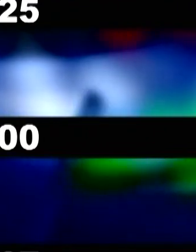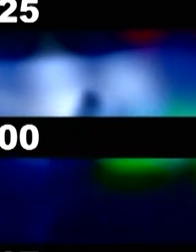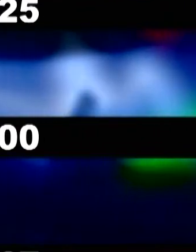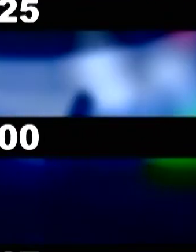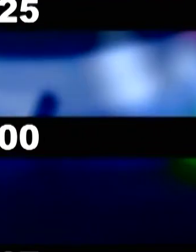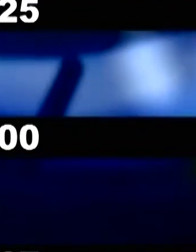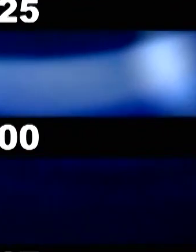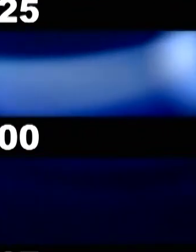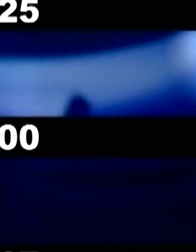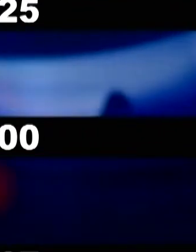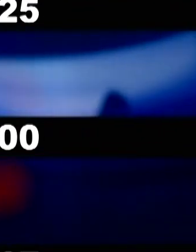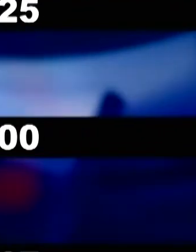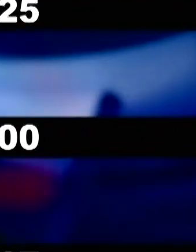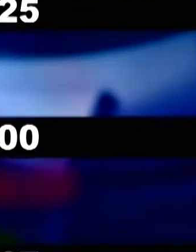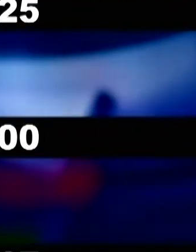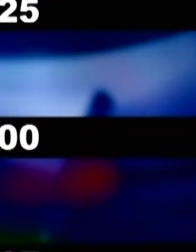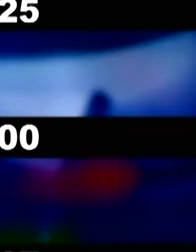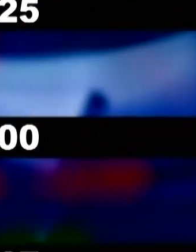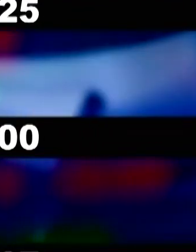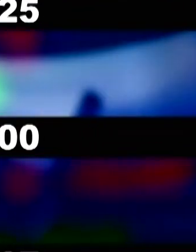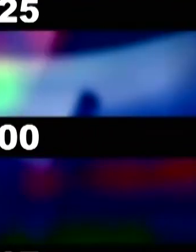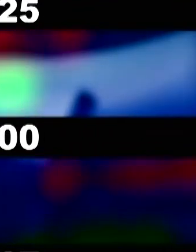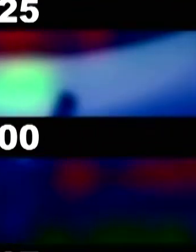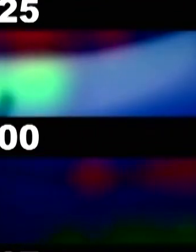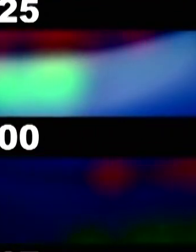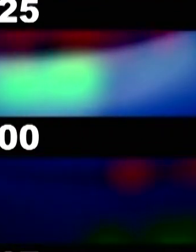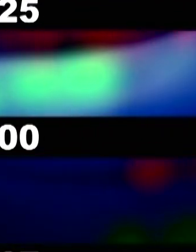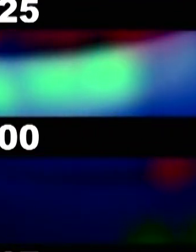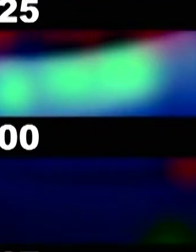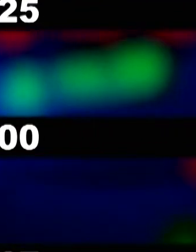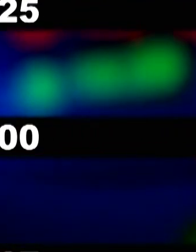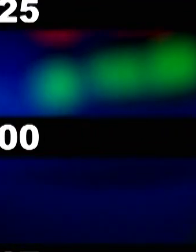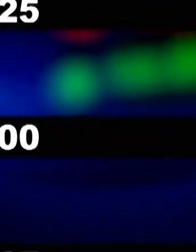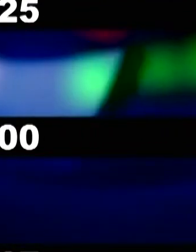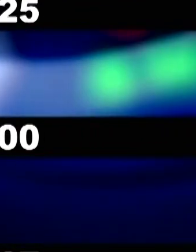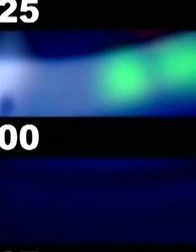Financial Corporation Limited was the volume leader with